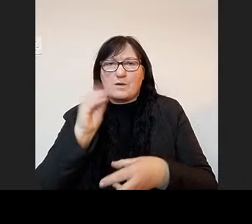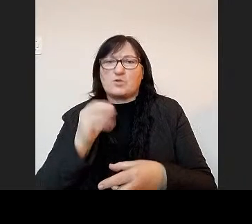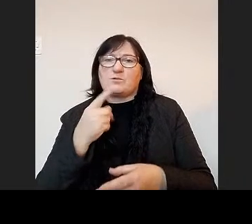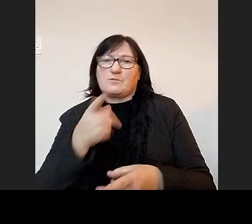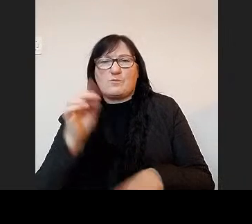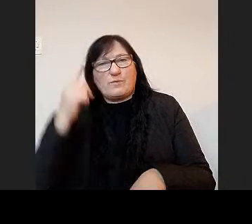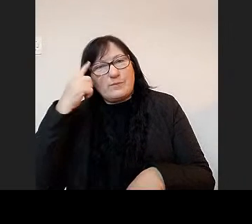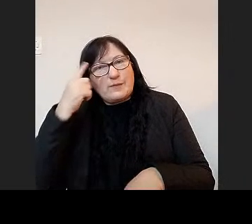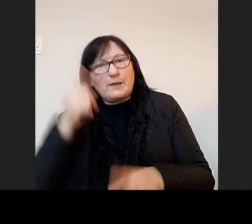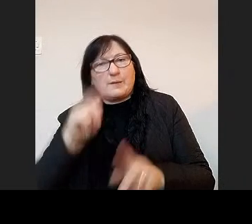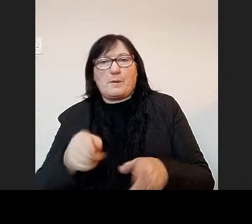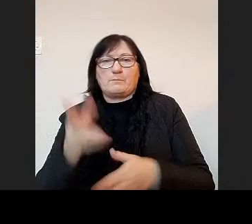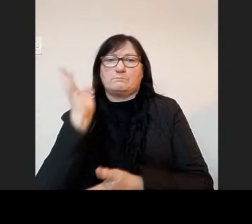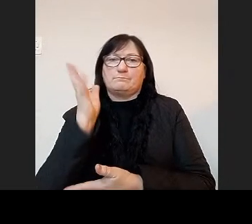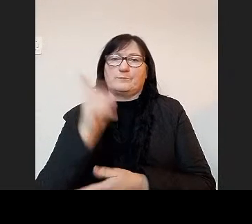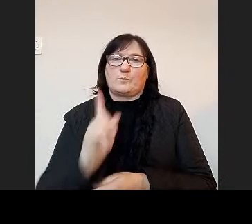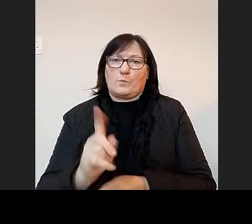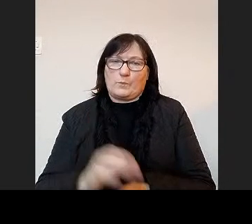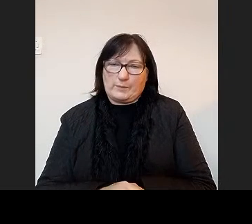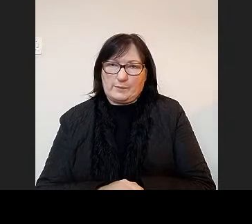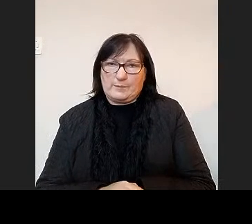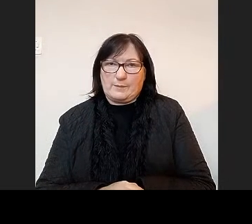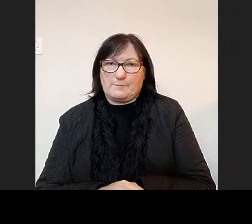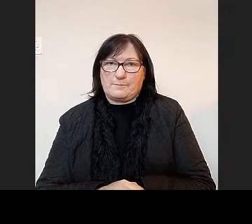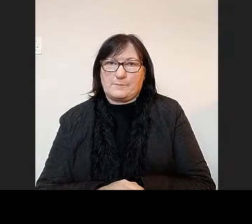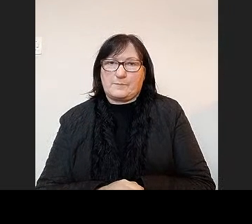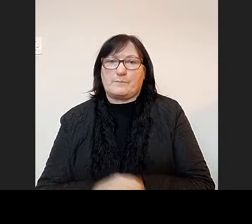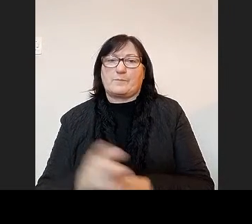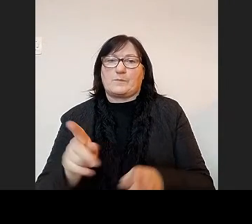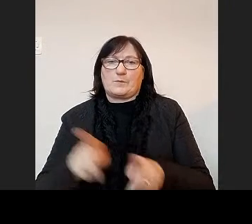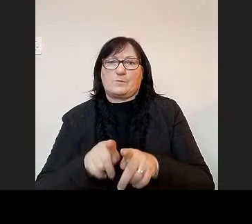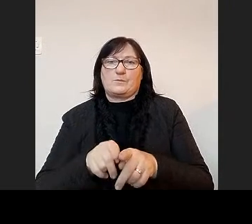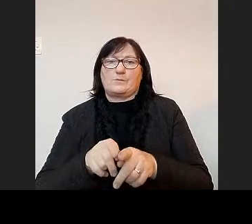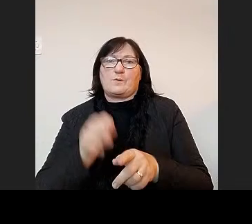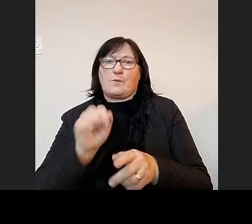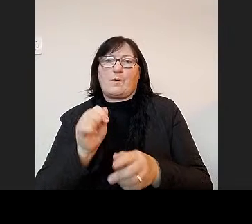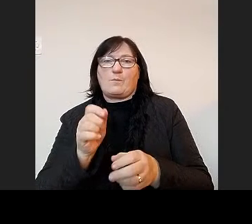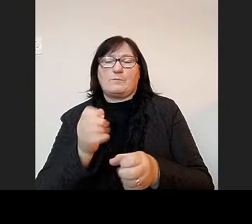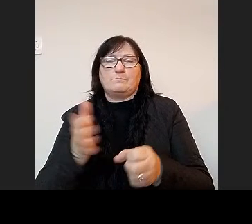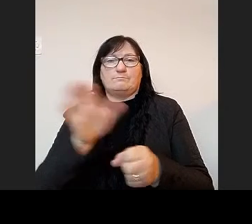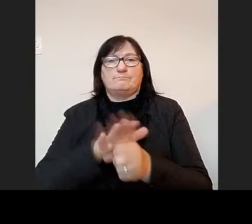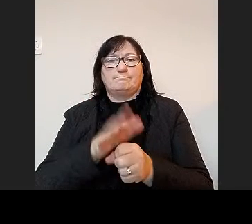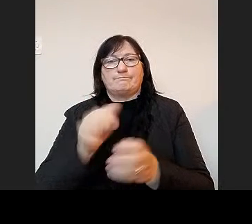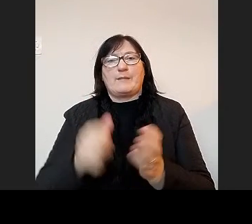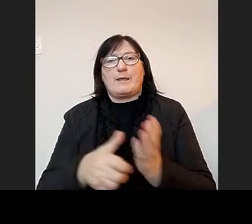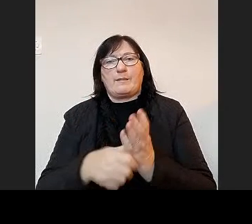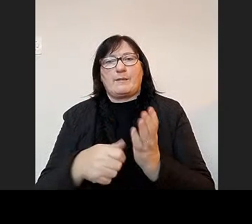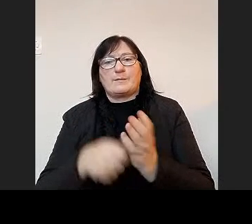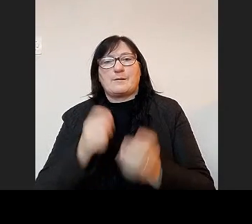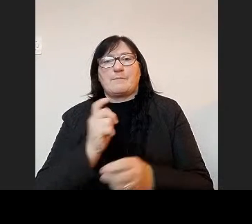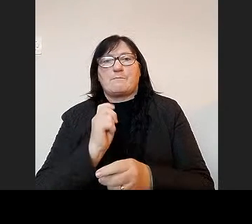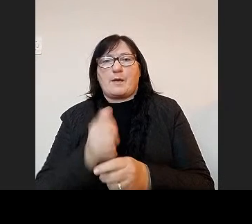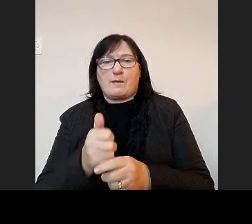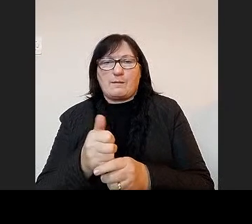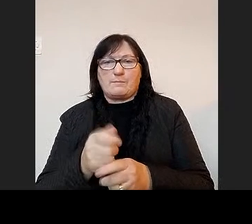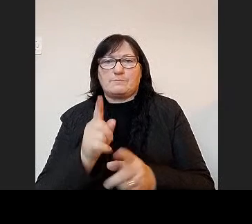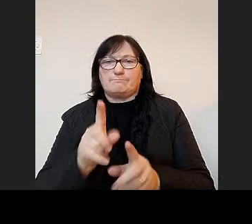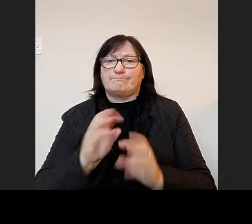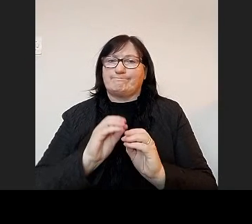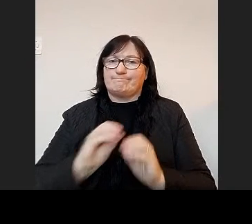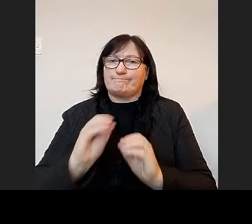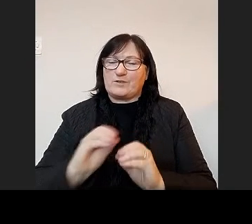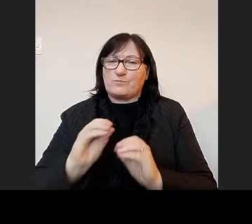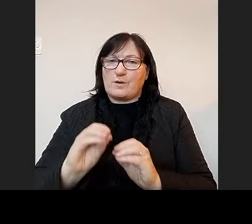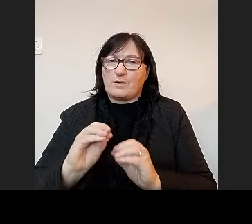invite on stage our head of taxpayer and trader education, Dr. Ribone Kabo, who